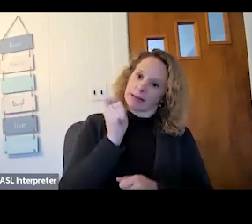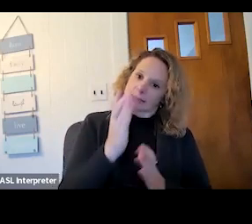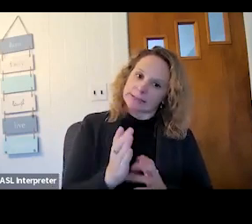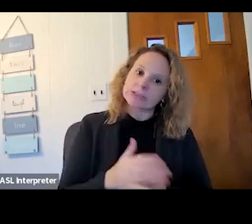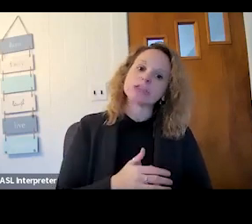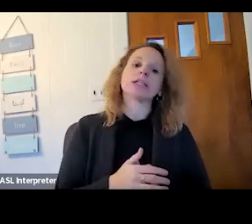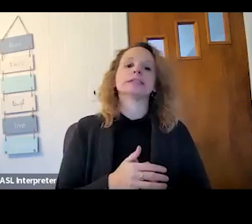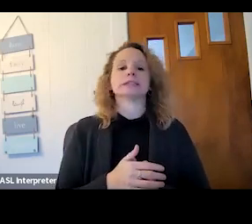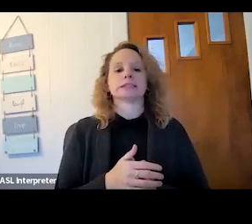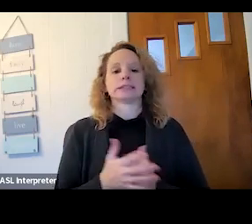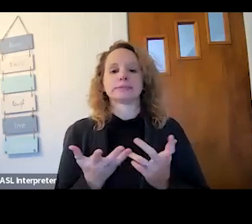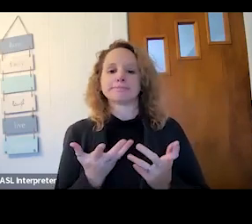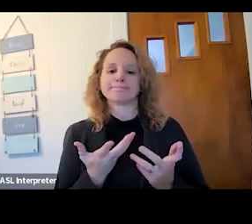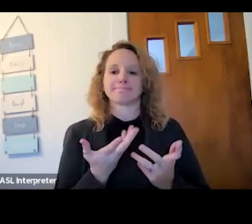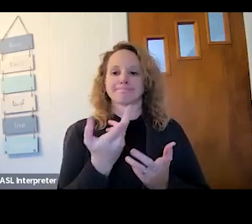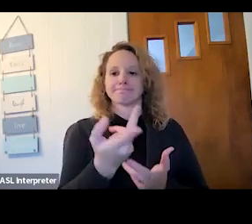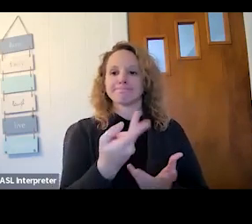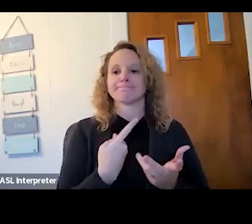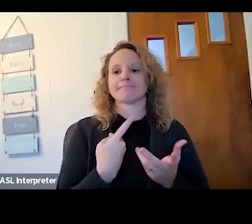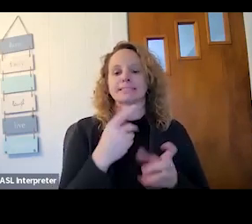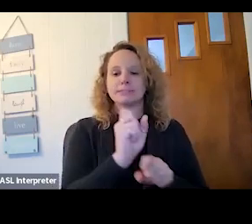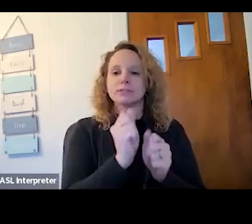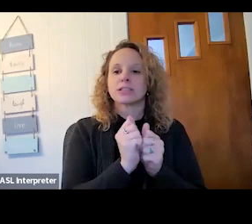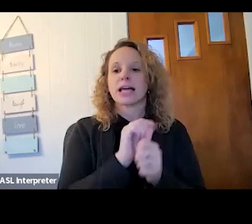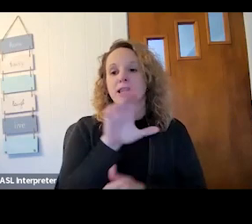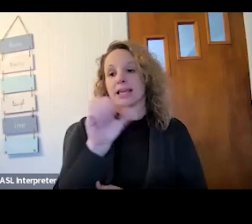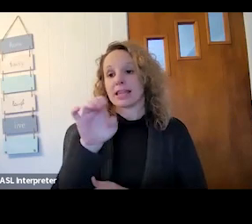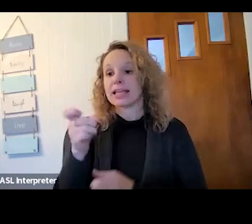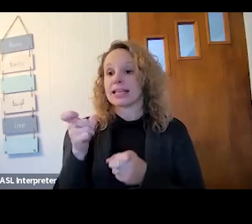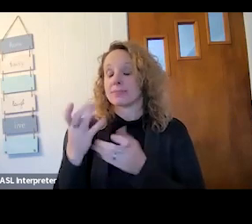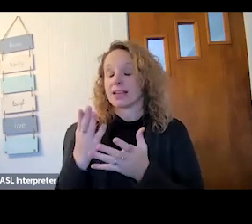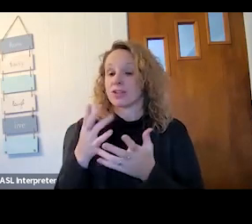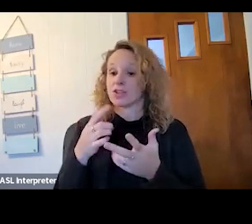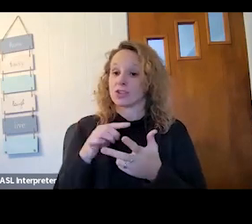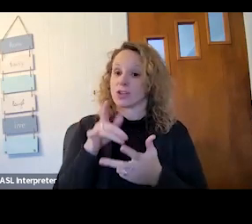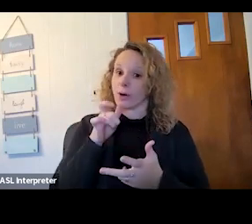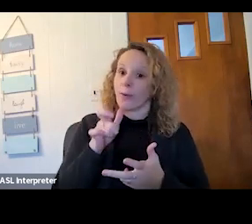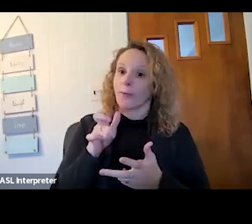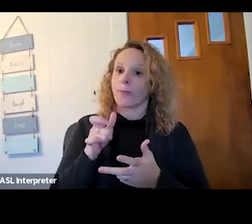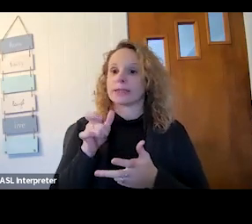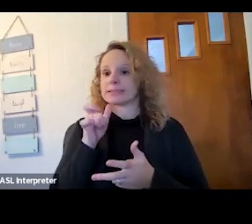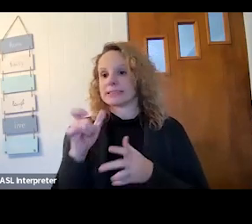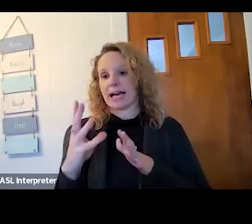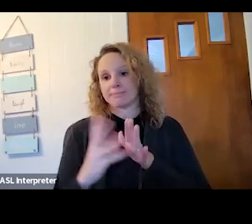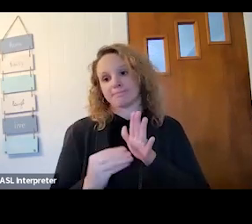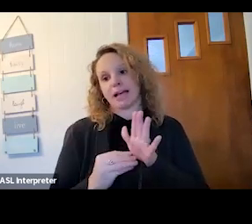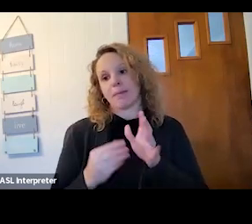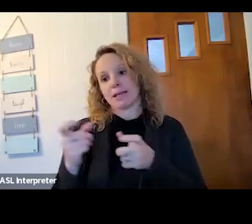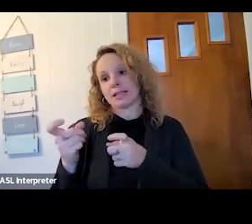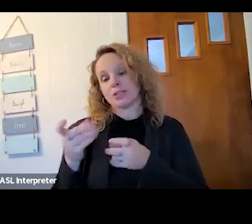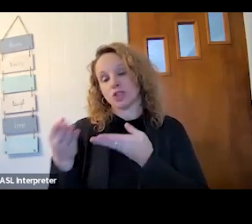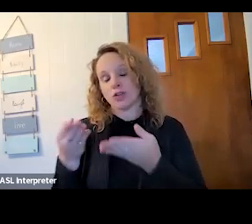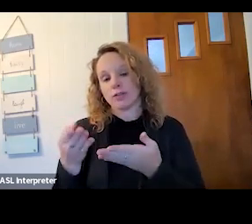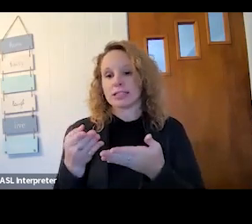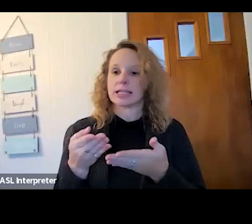dependency court. And the case managers have to work together so we don't duplicate services. And we address issues that may